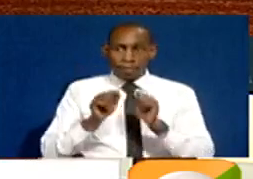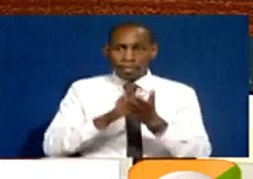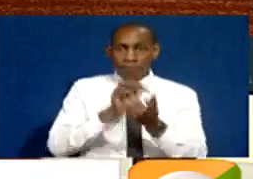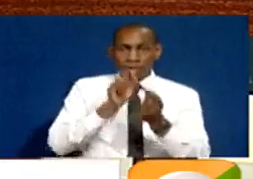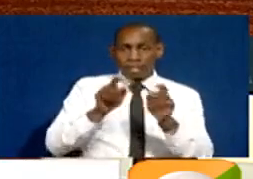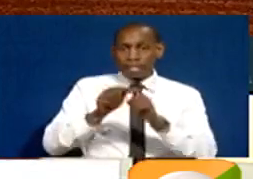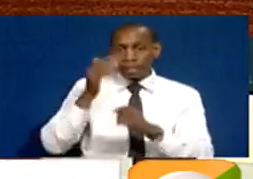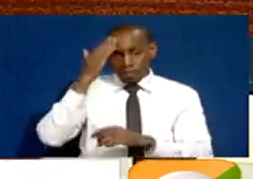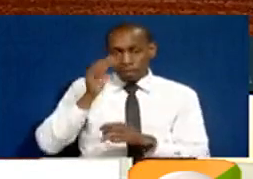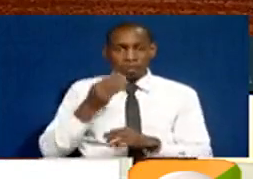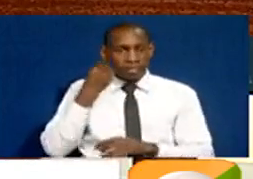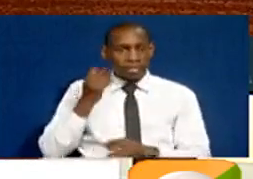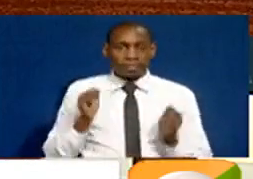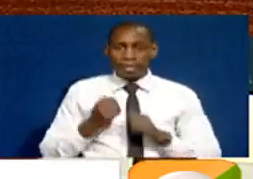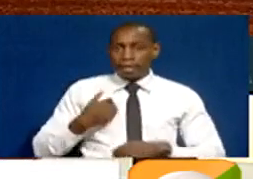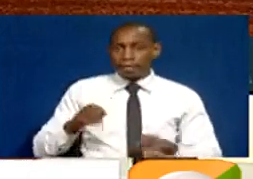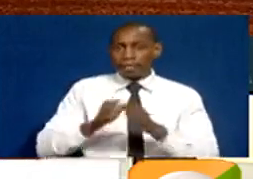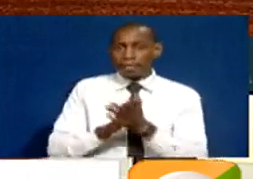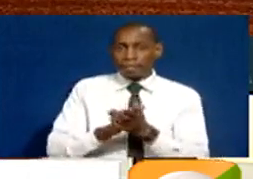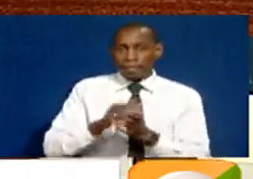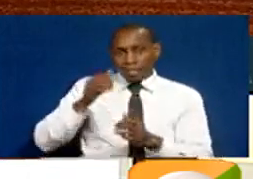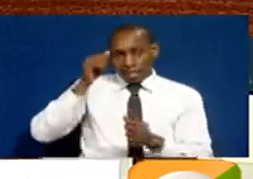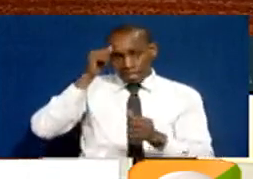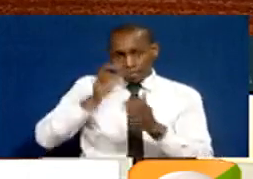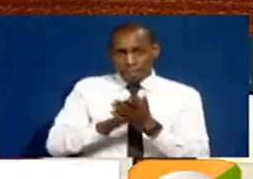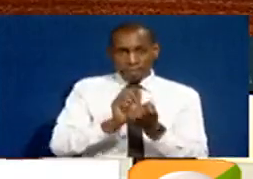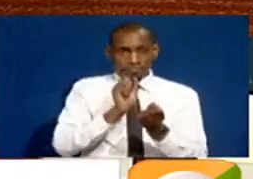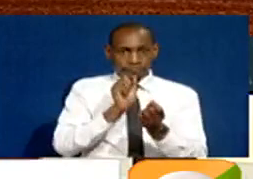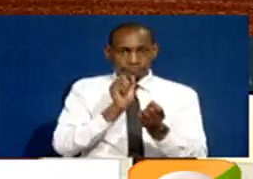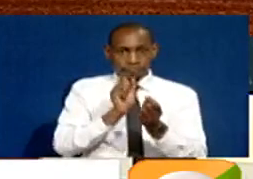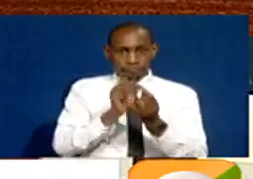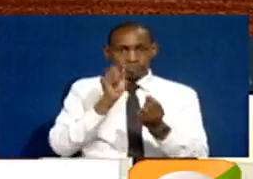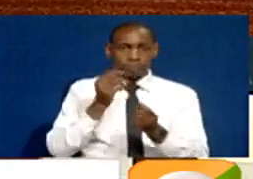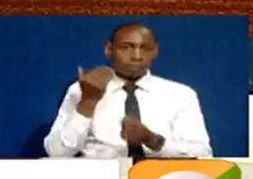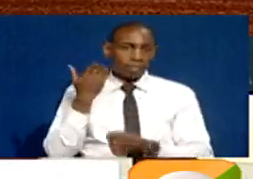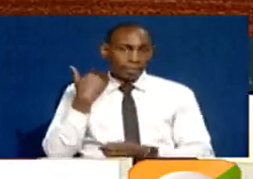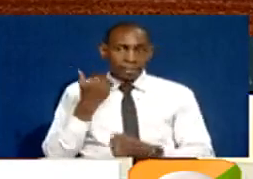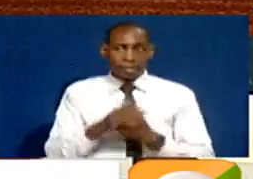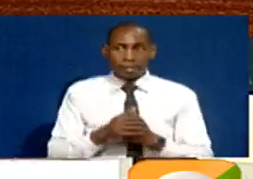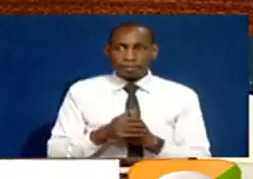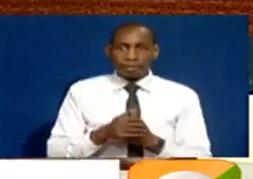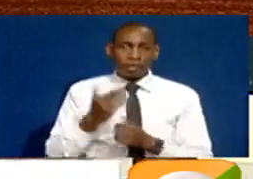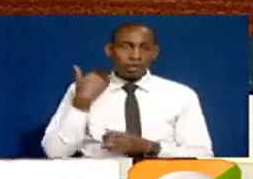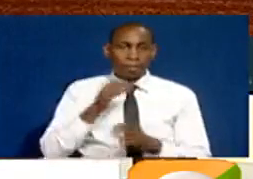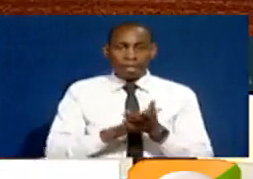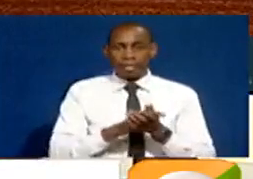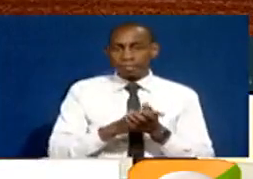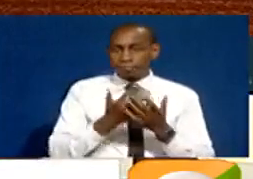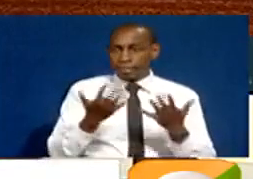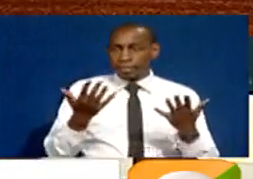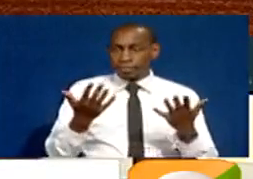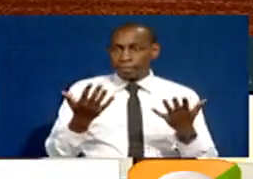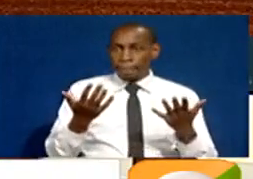find that you have malaria. And remember, that one drop has red blood cells, white blood cells, all of those